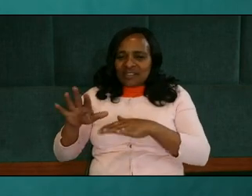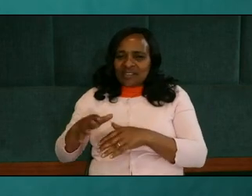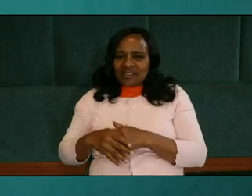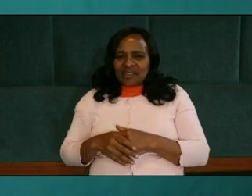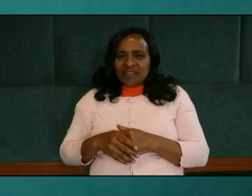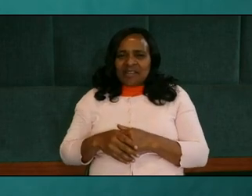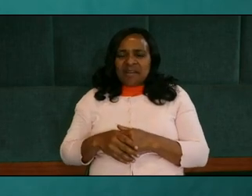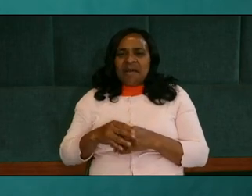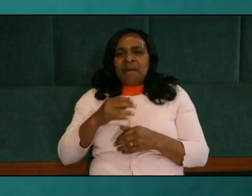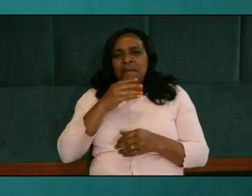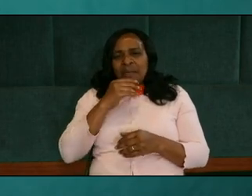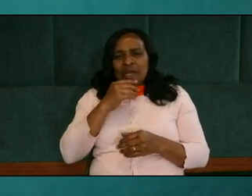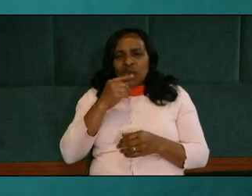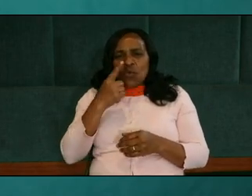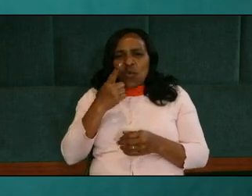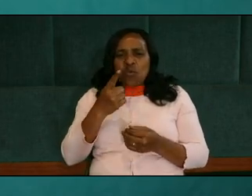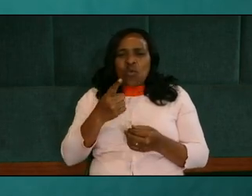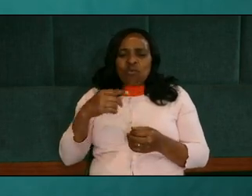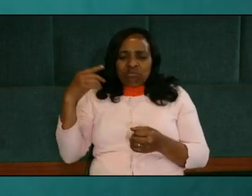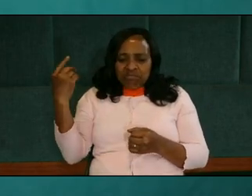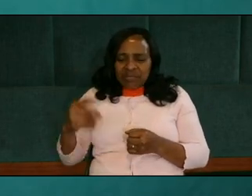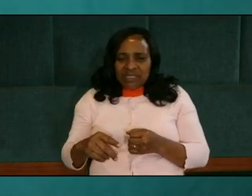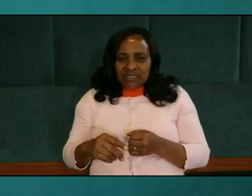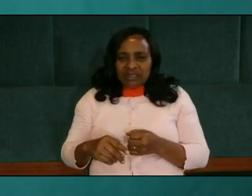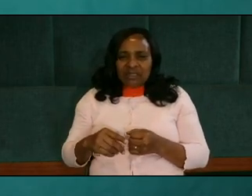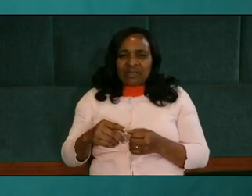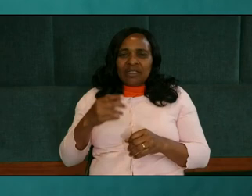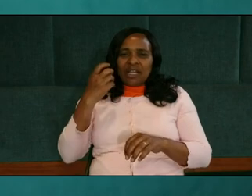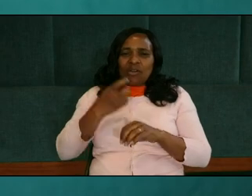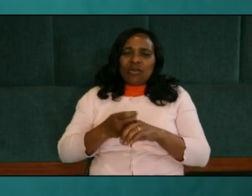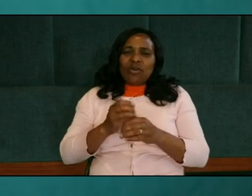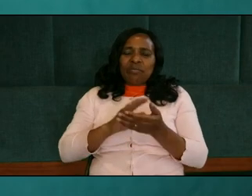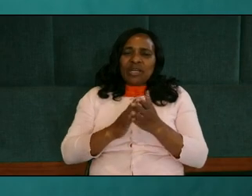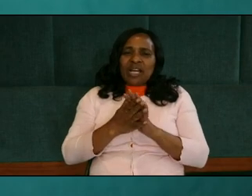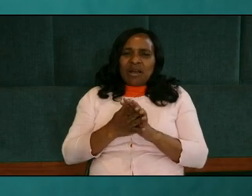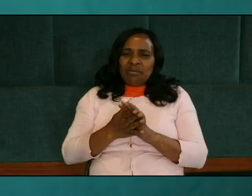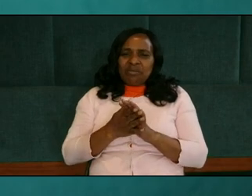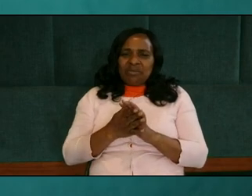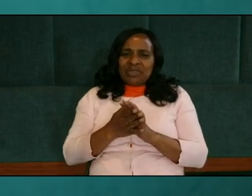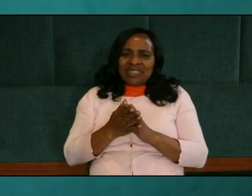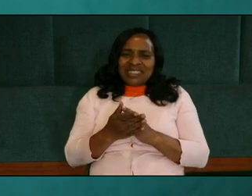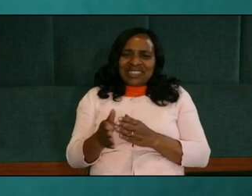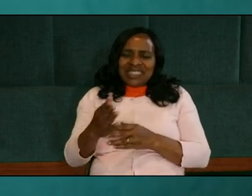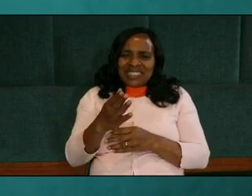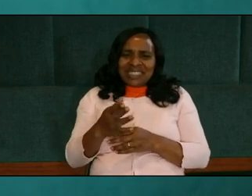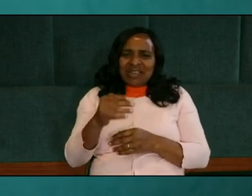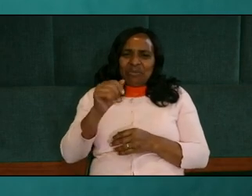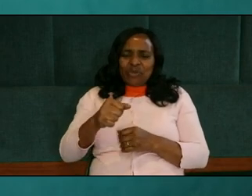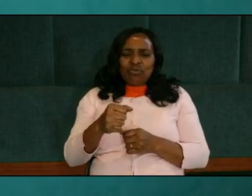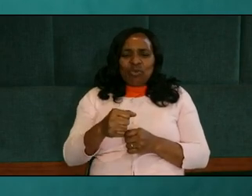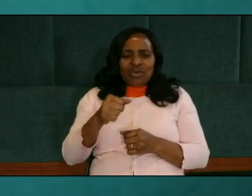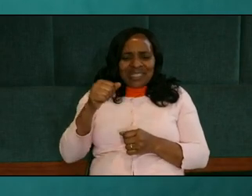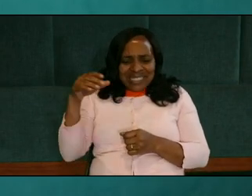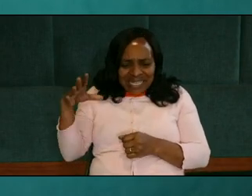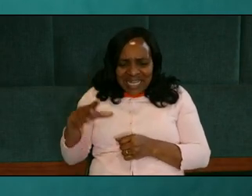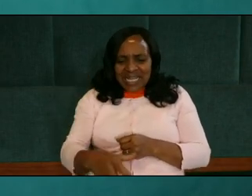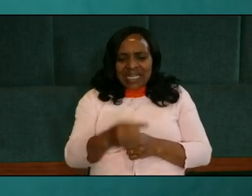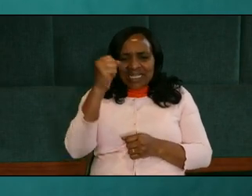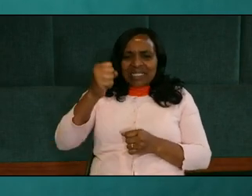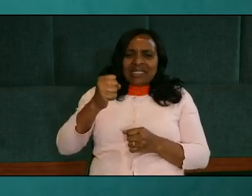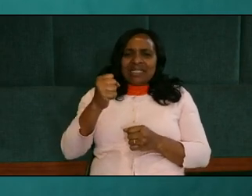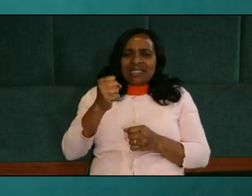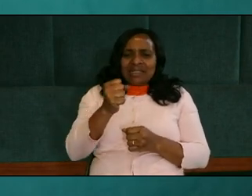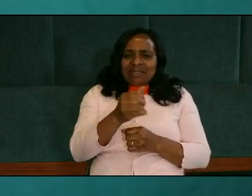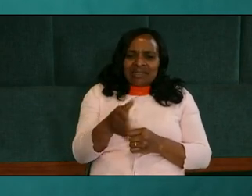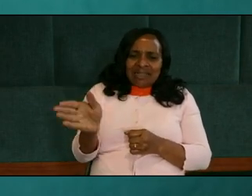chucked his rod, and it became a snake. And he was told, grab that slippery, slithery thing, and it became a rod. And